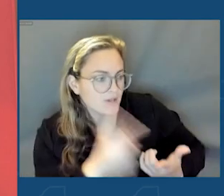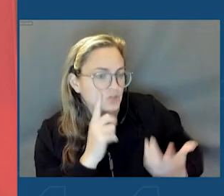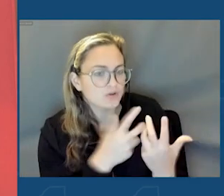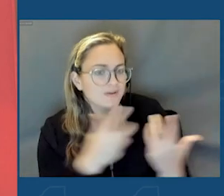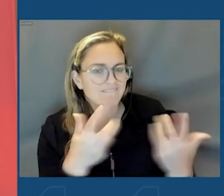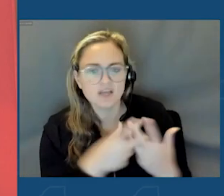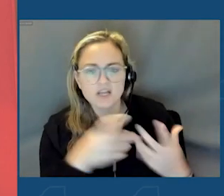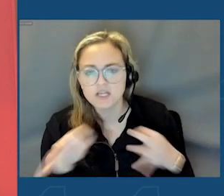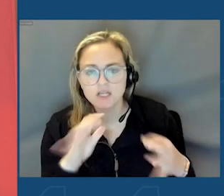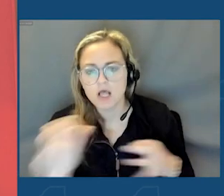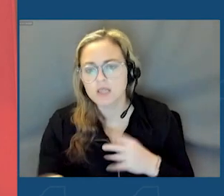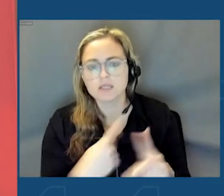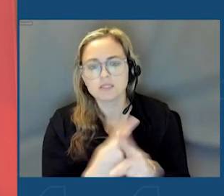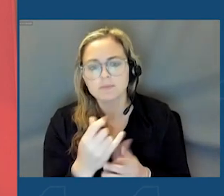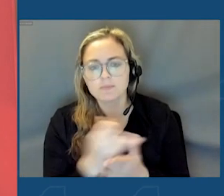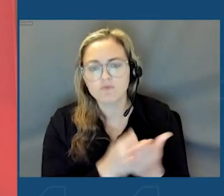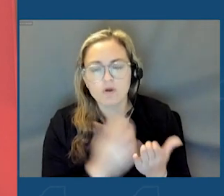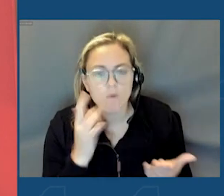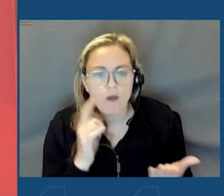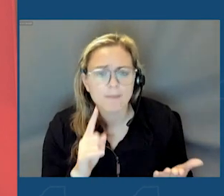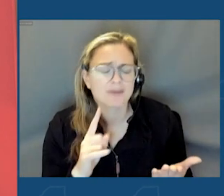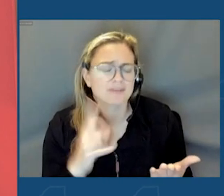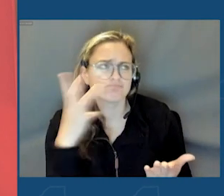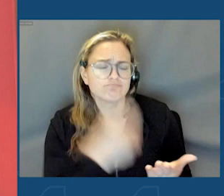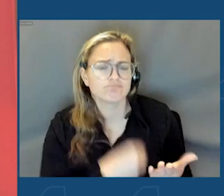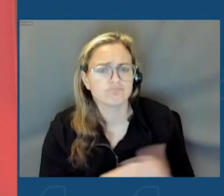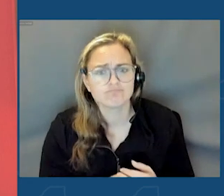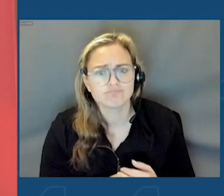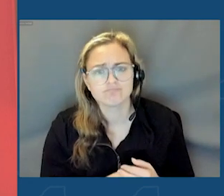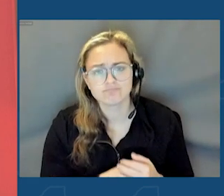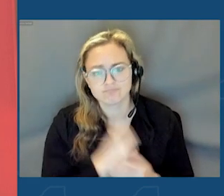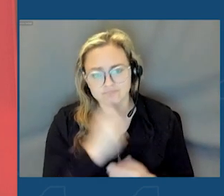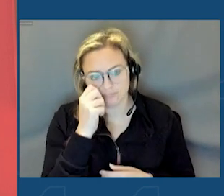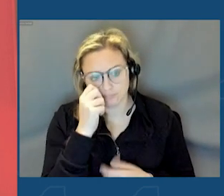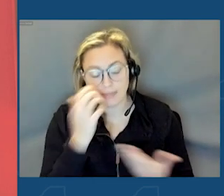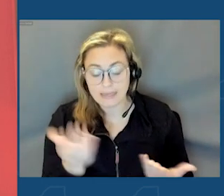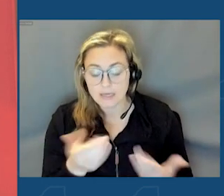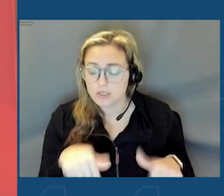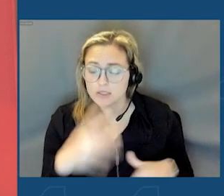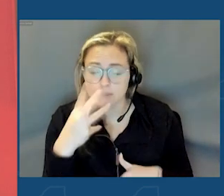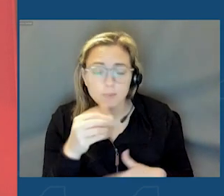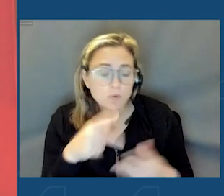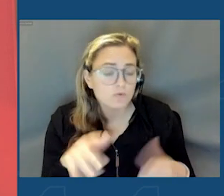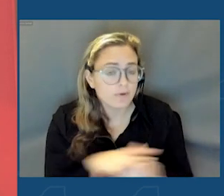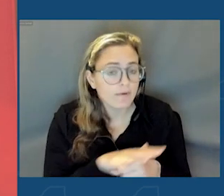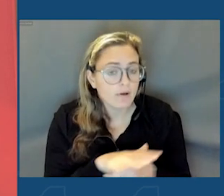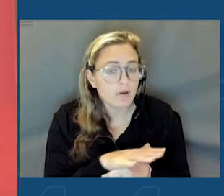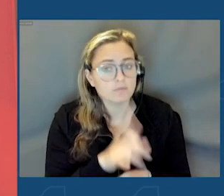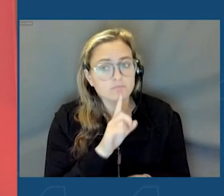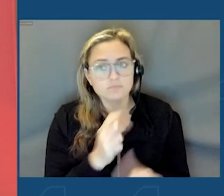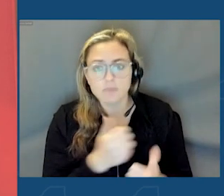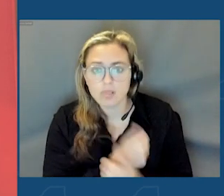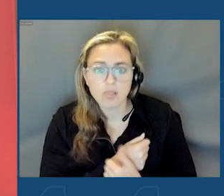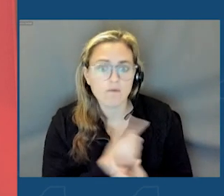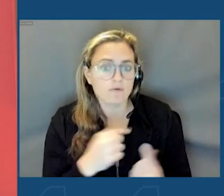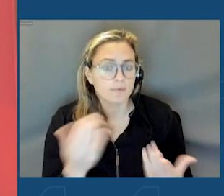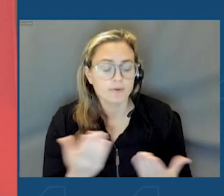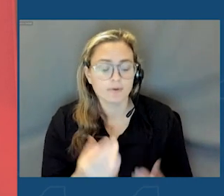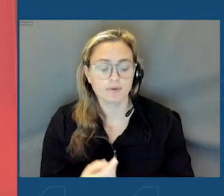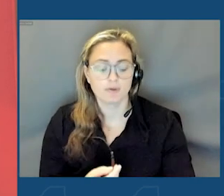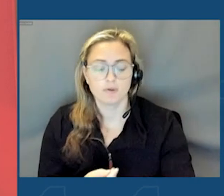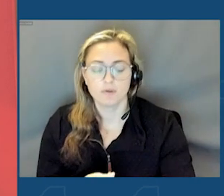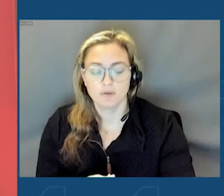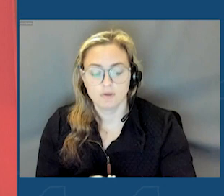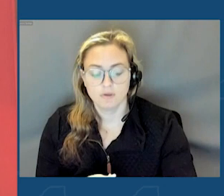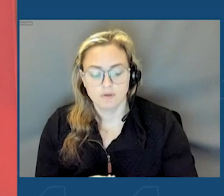of any other kind of art because it is so magnificent. And right here, in this beautiful area, and I truly do love coming here, a sense